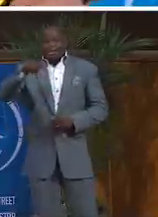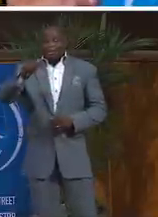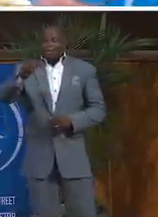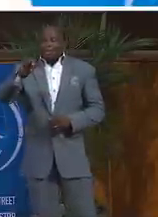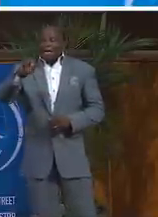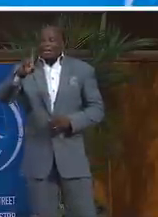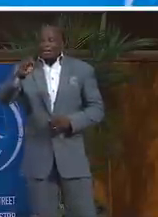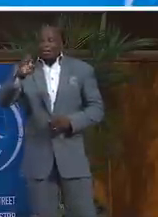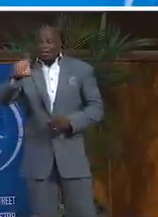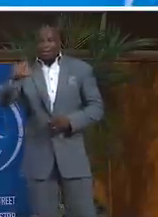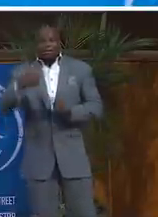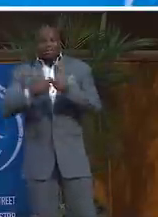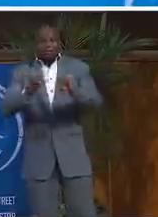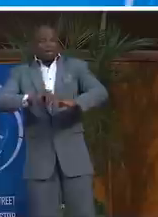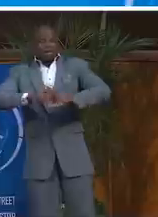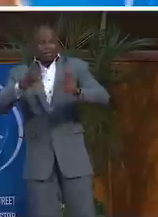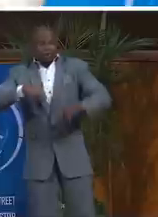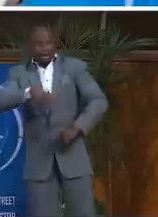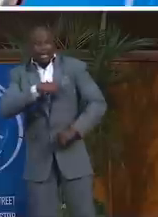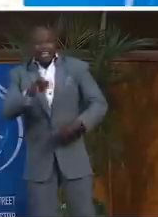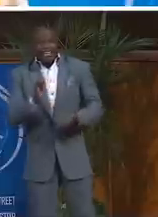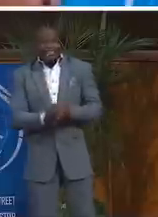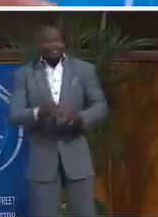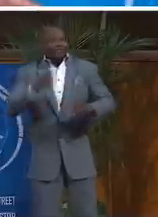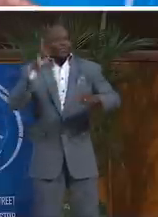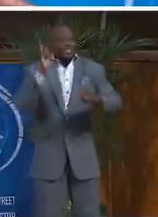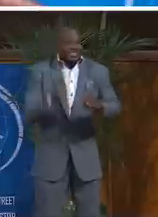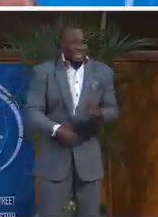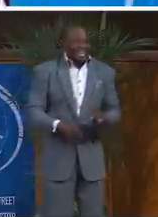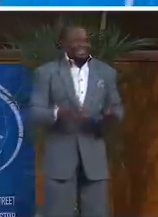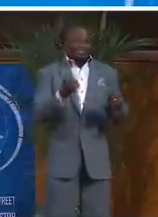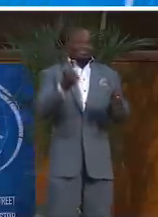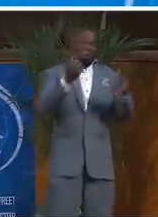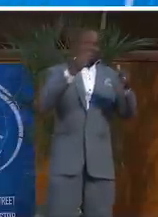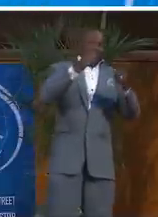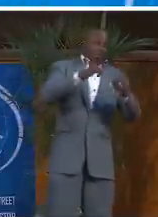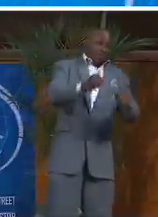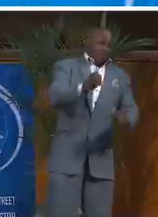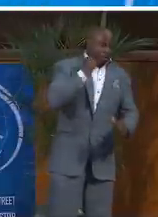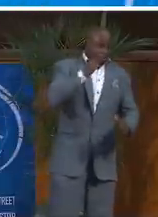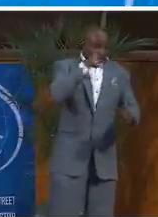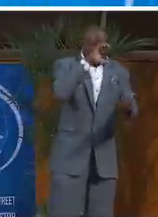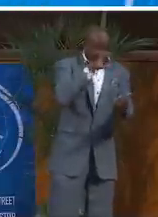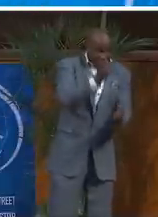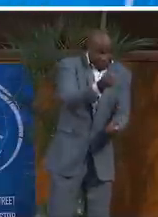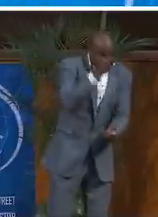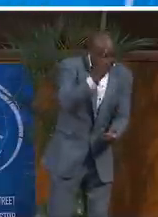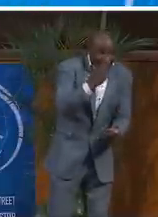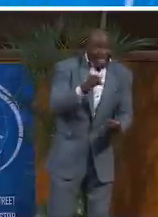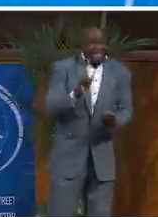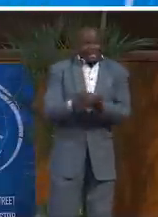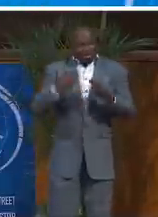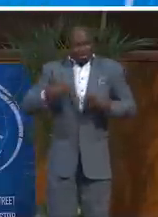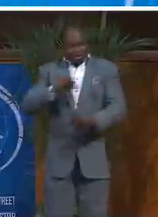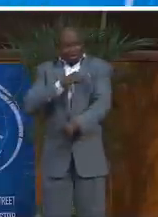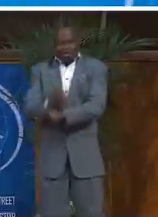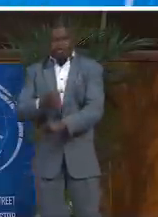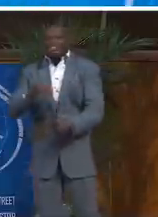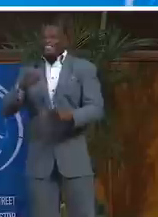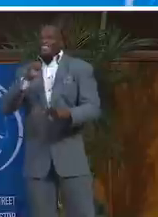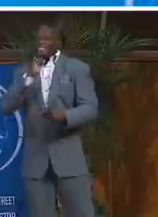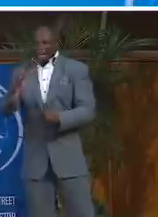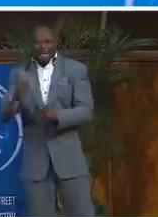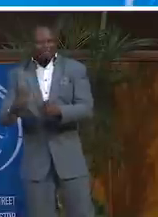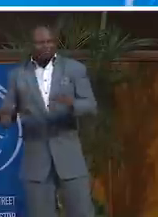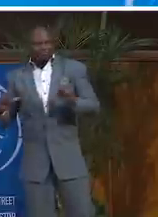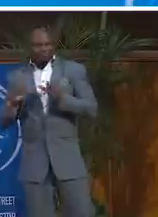has made clear to us is the undeniable denial of human authority. It